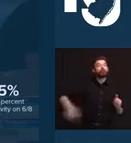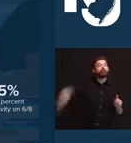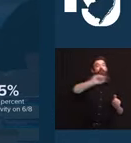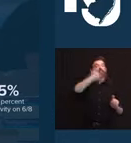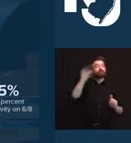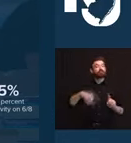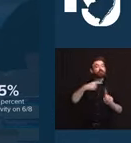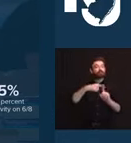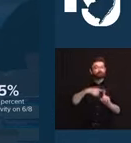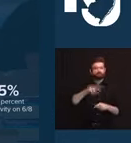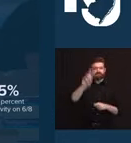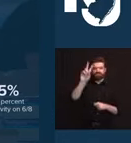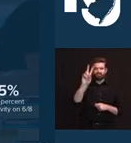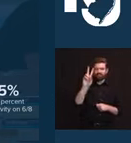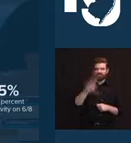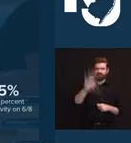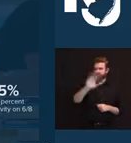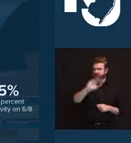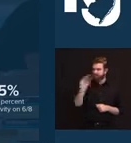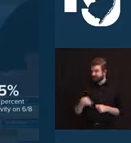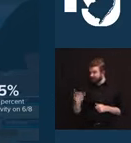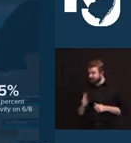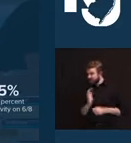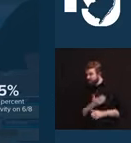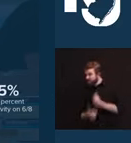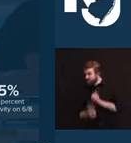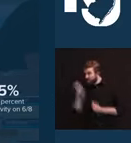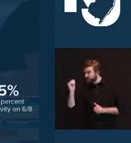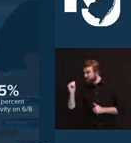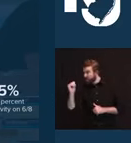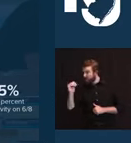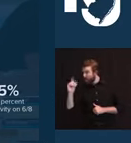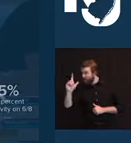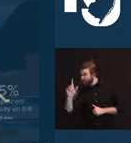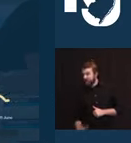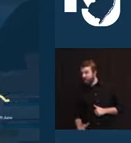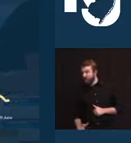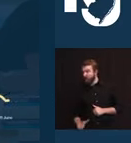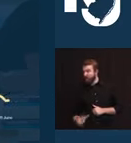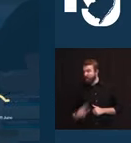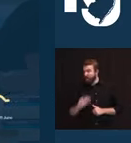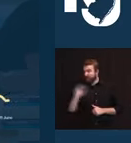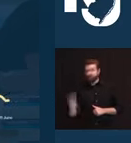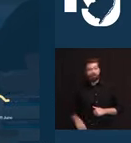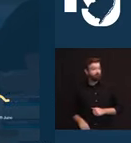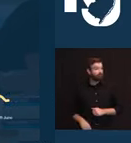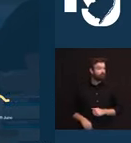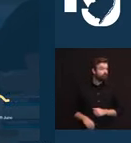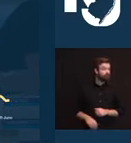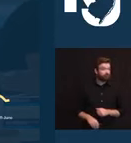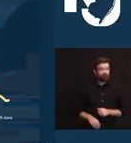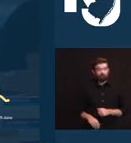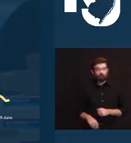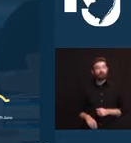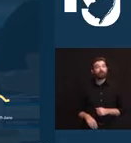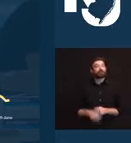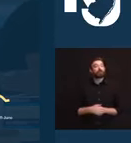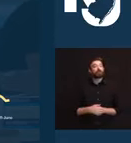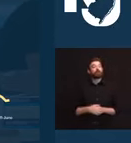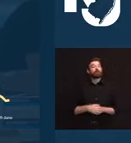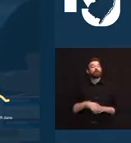be among our lowest ticks in a long time. Moving to our long-term care facilities, 35,041